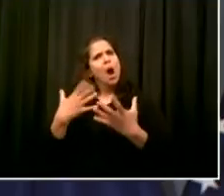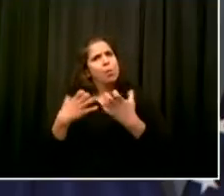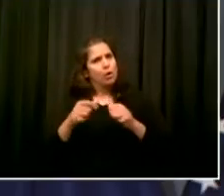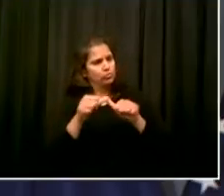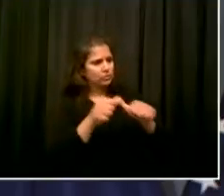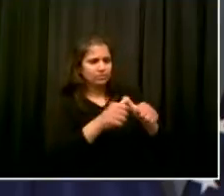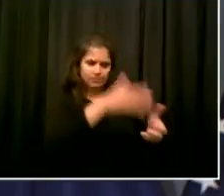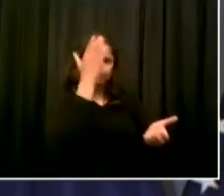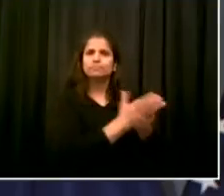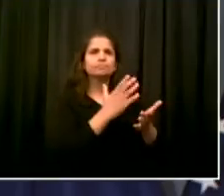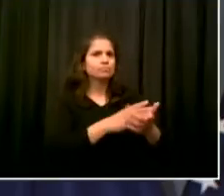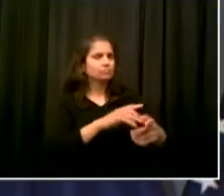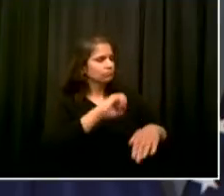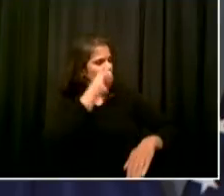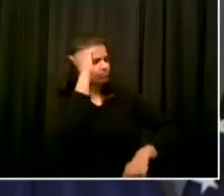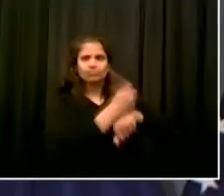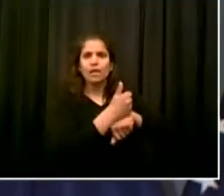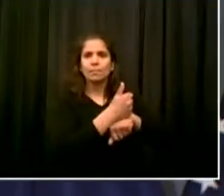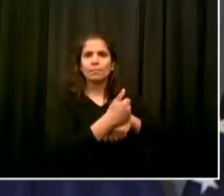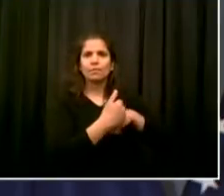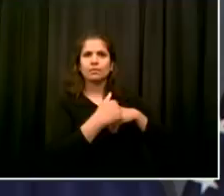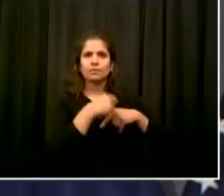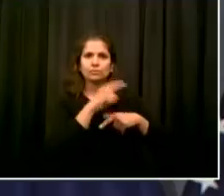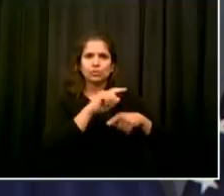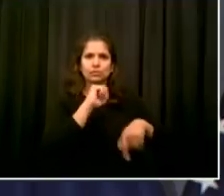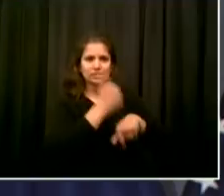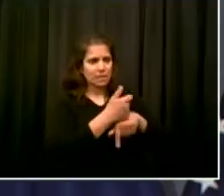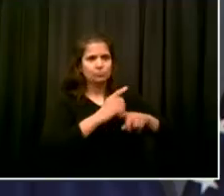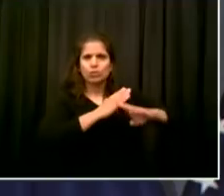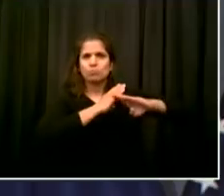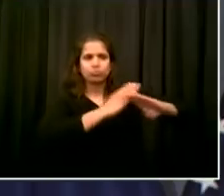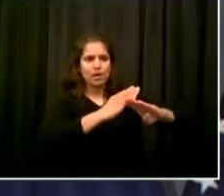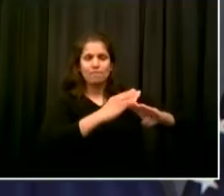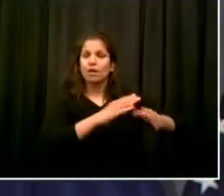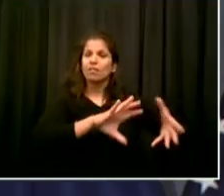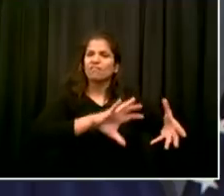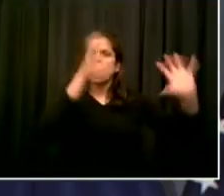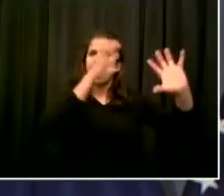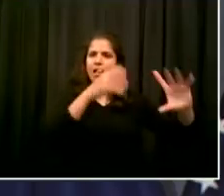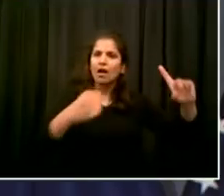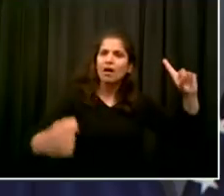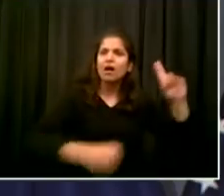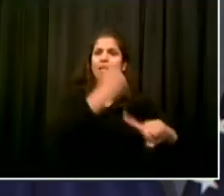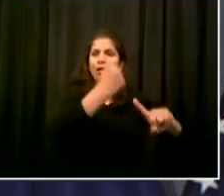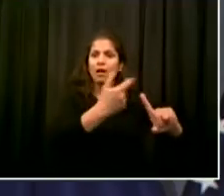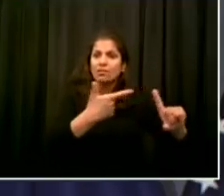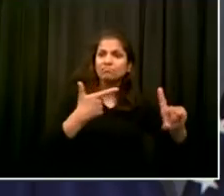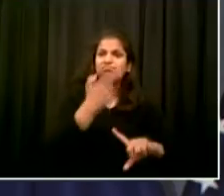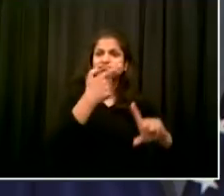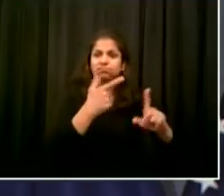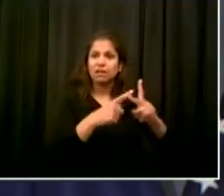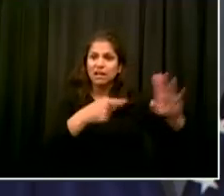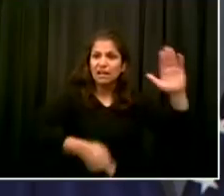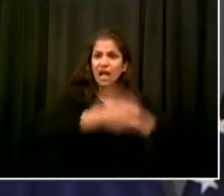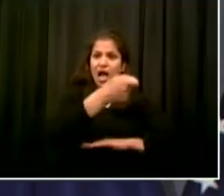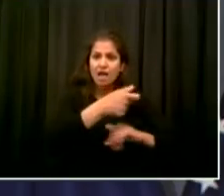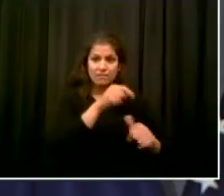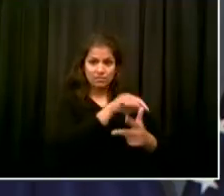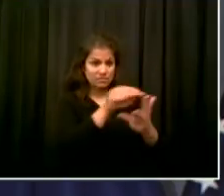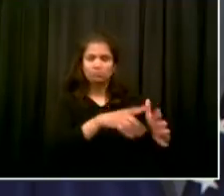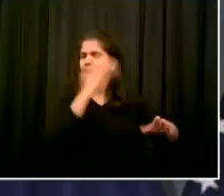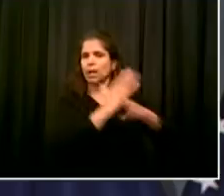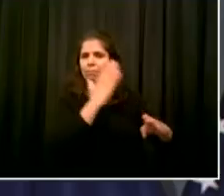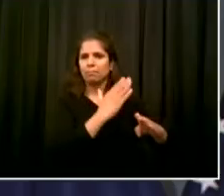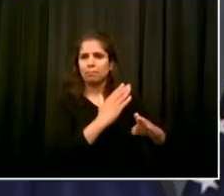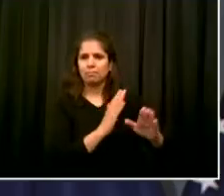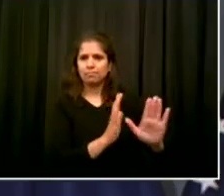I am looking forward to working alongside this administration as we further create a plan that is led